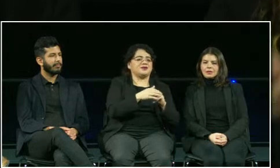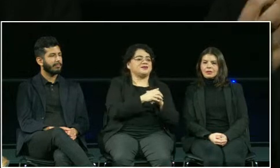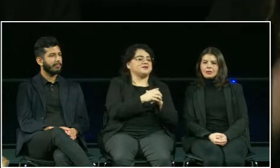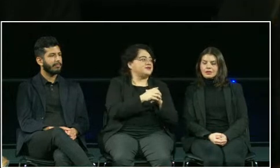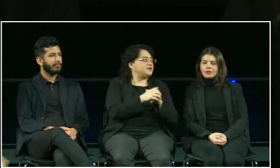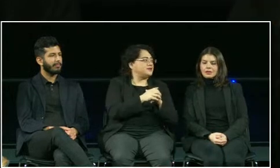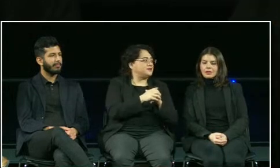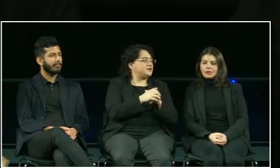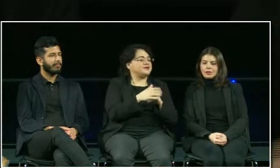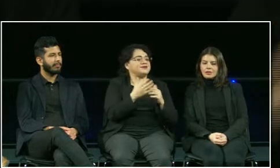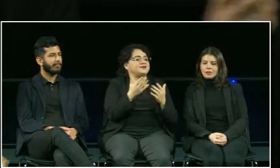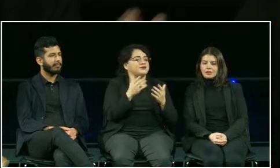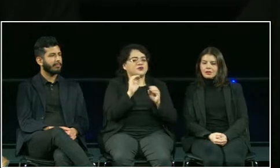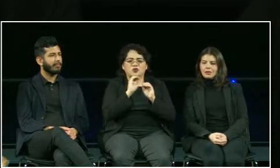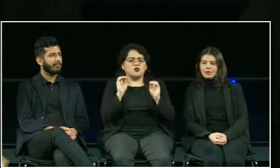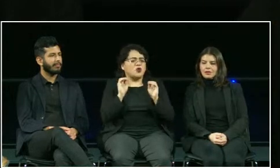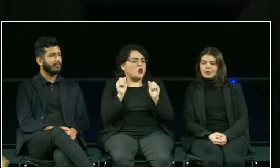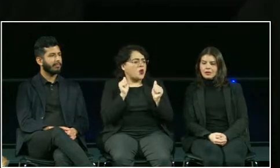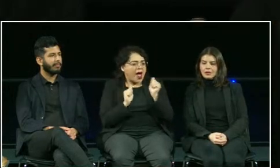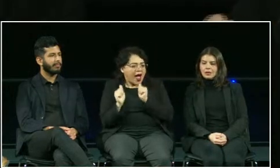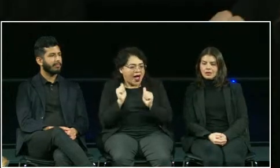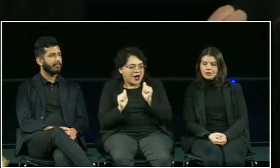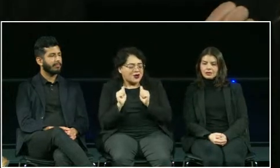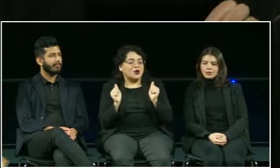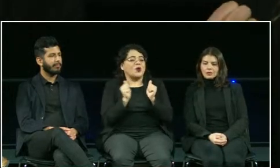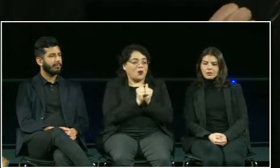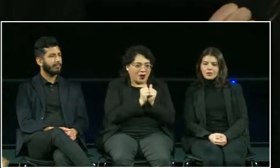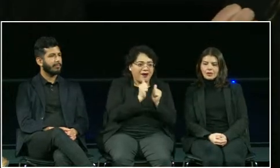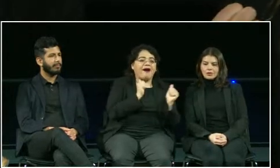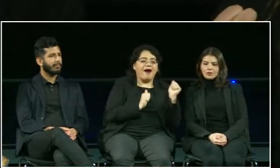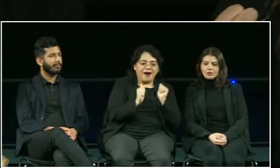so non-actors with actors,